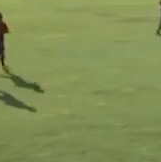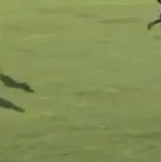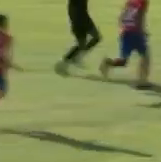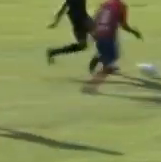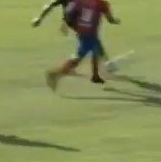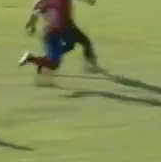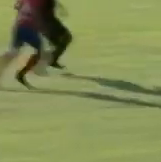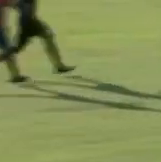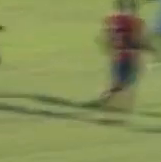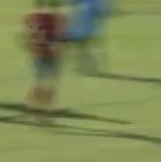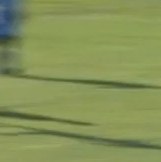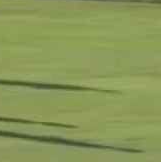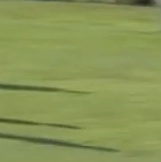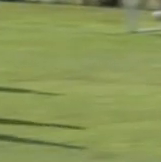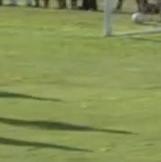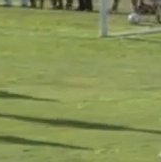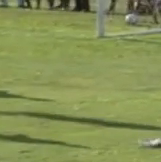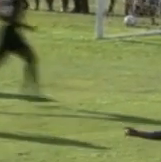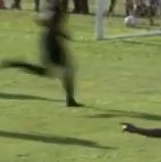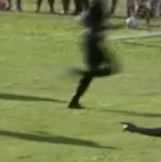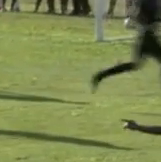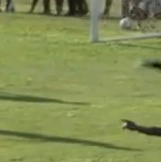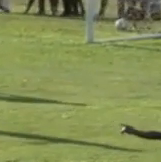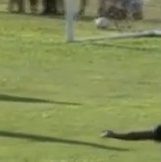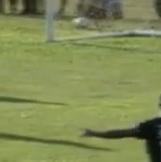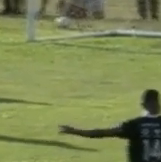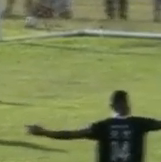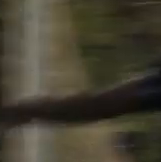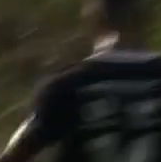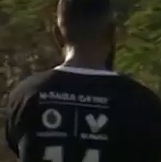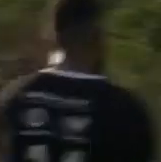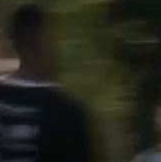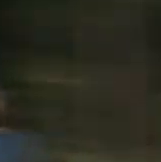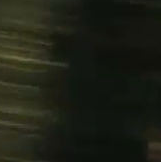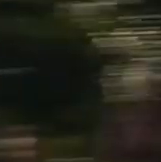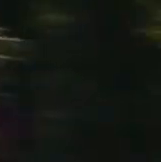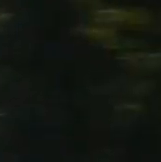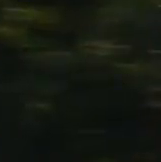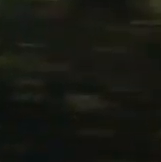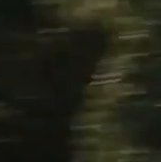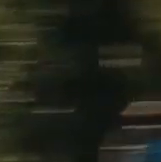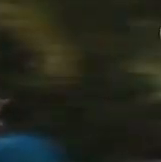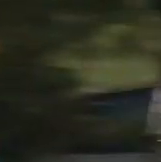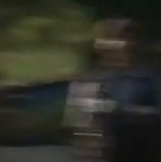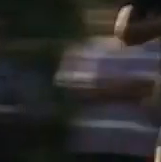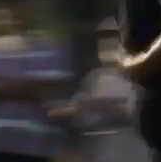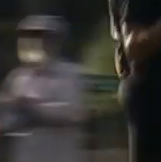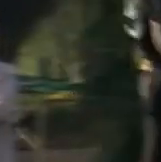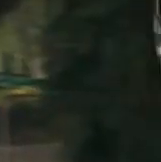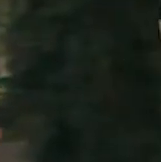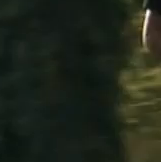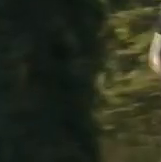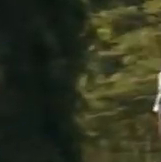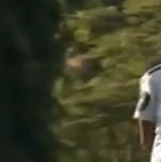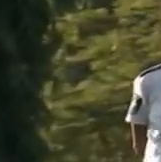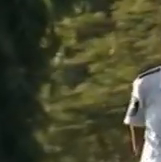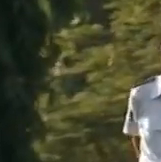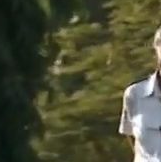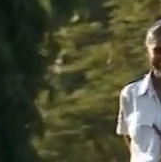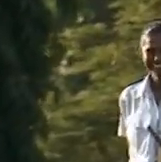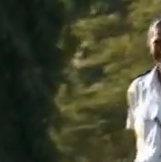and Ba again, Saula Wanga with a chance. That's again a simple goal, followed through the Navua defense and Saula